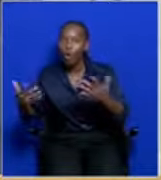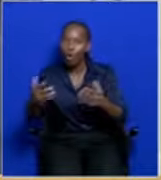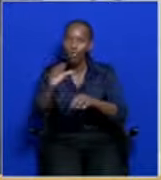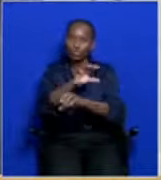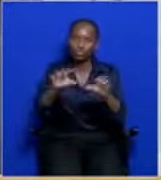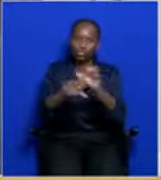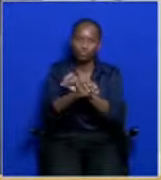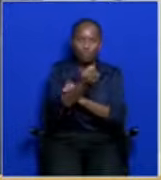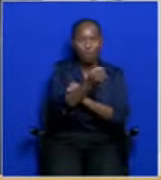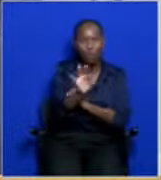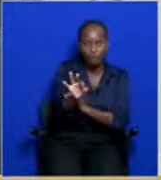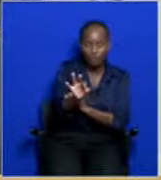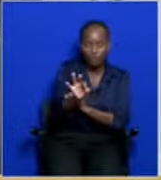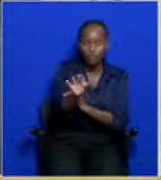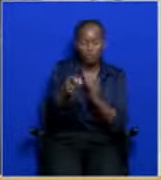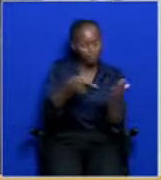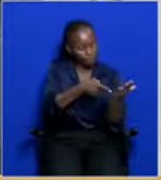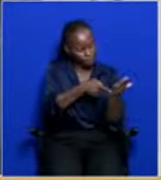me